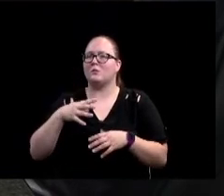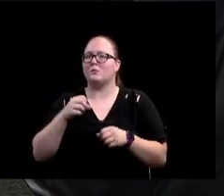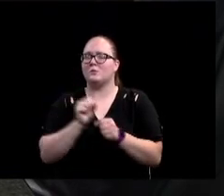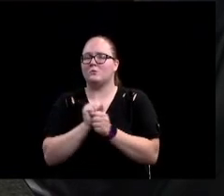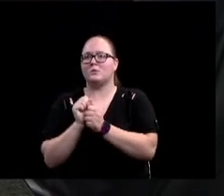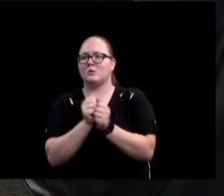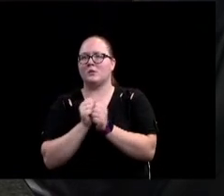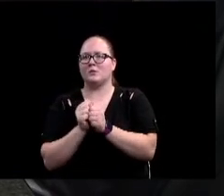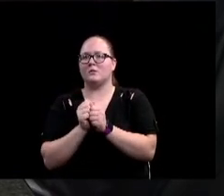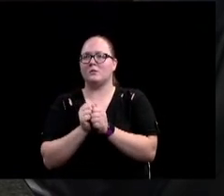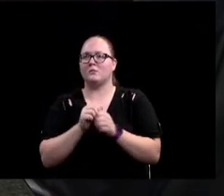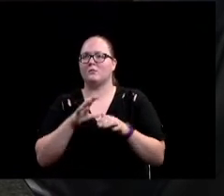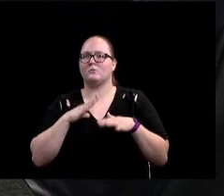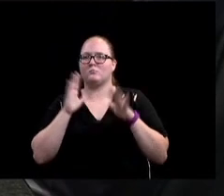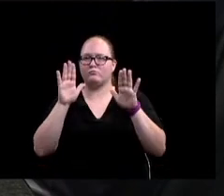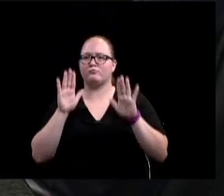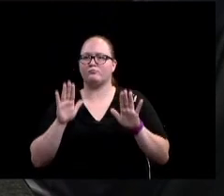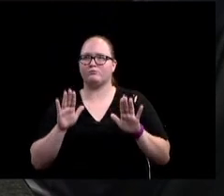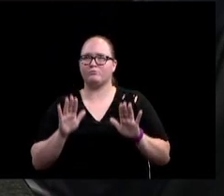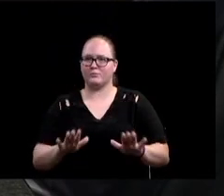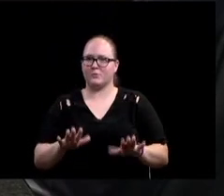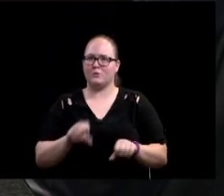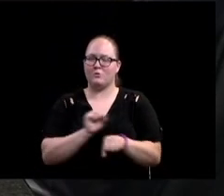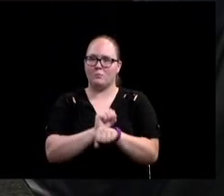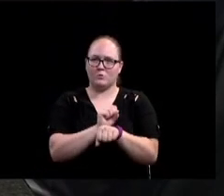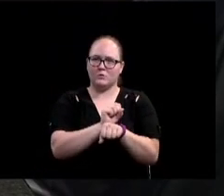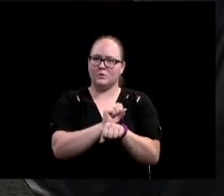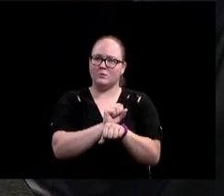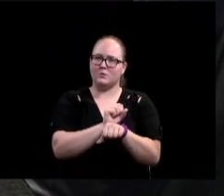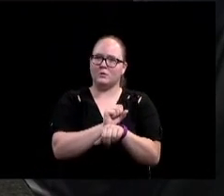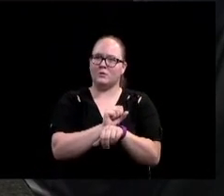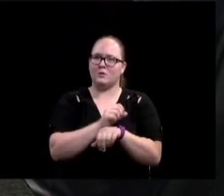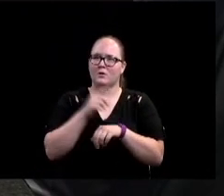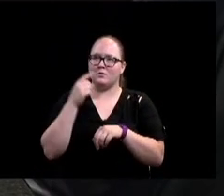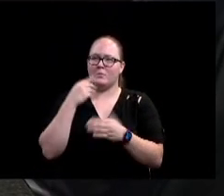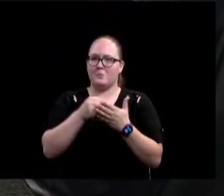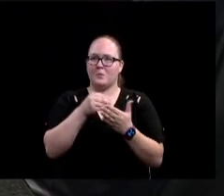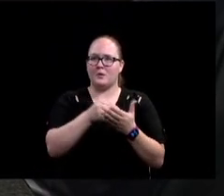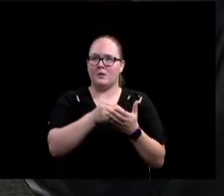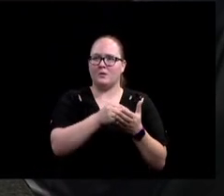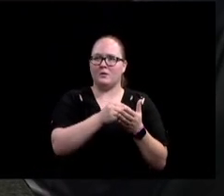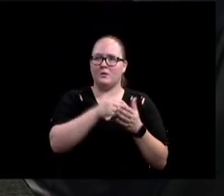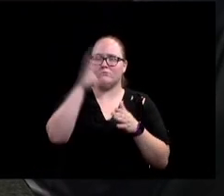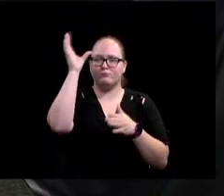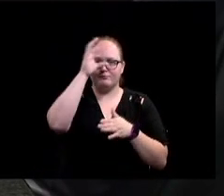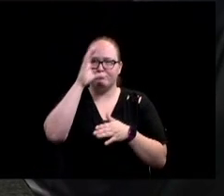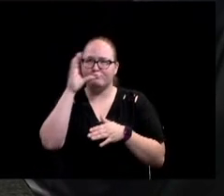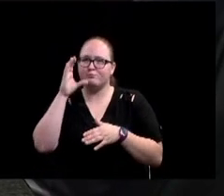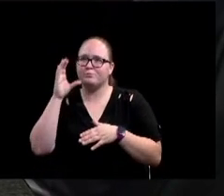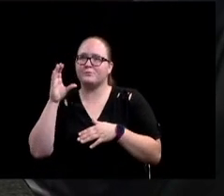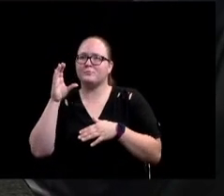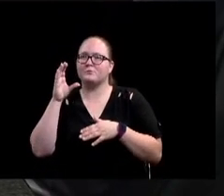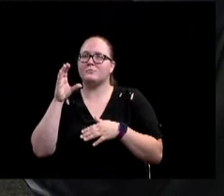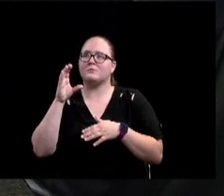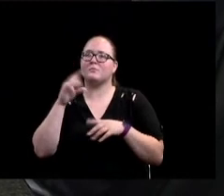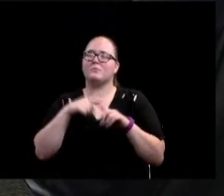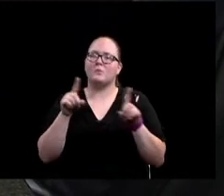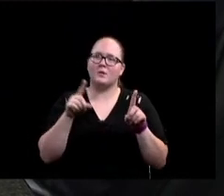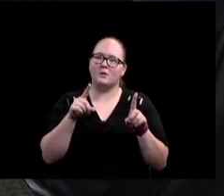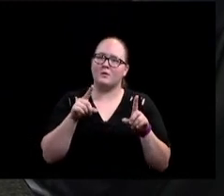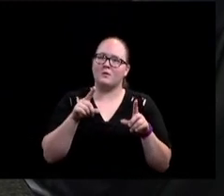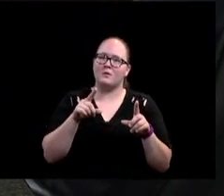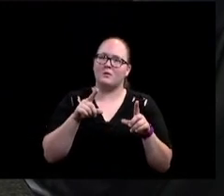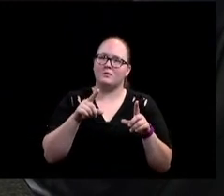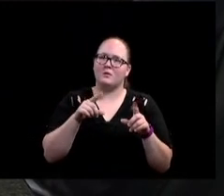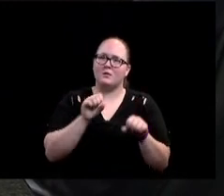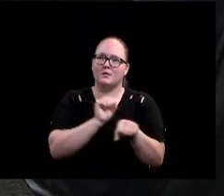get grant funding. But the reality is that the state and federal systems have defunded the